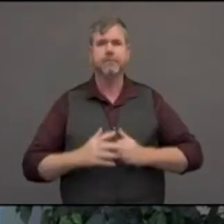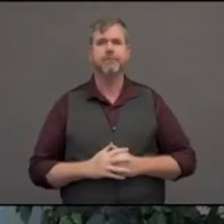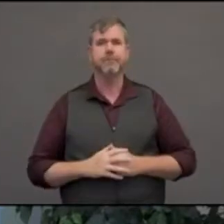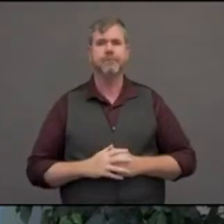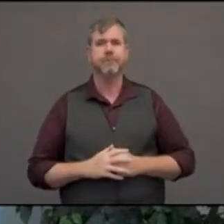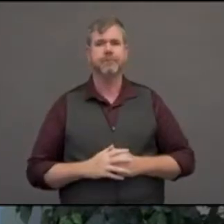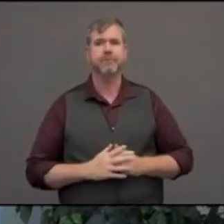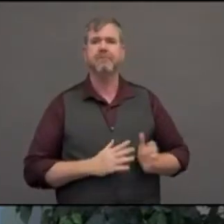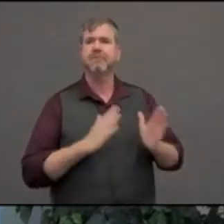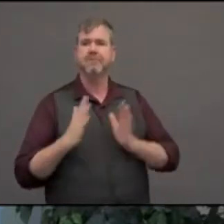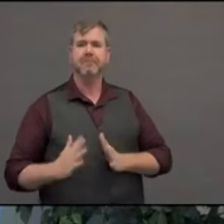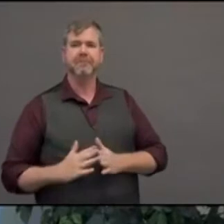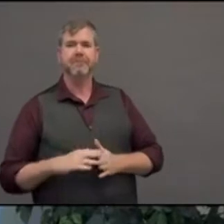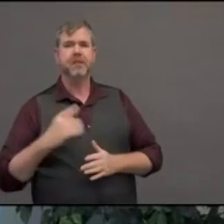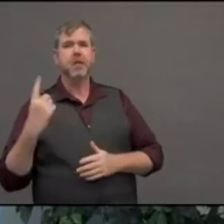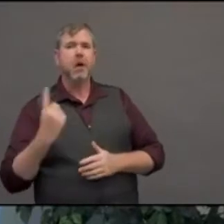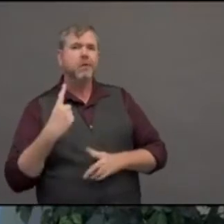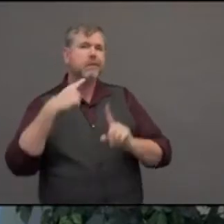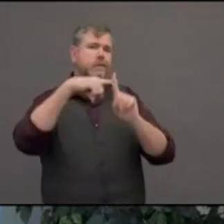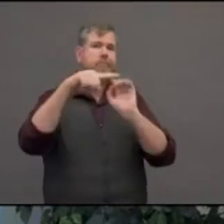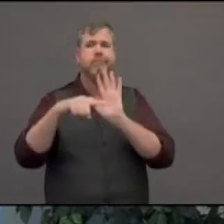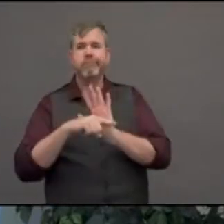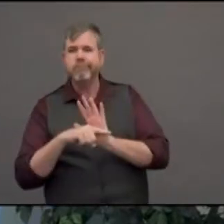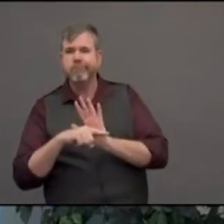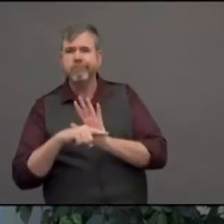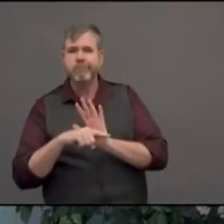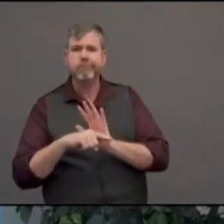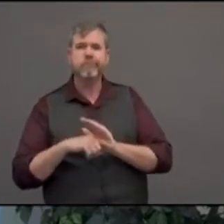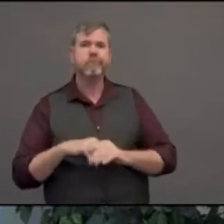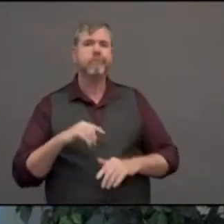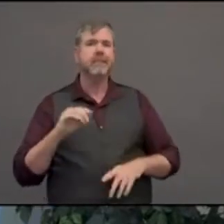People have been creative and wearing some very stylish